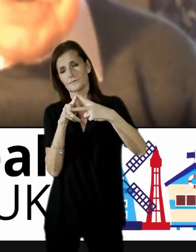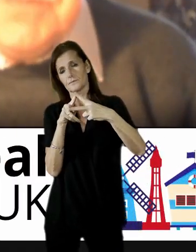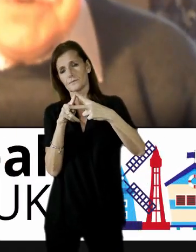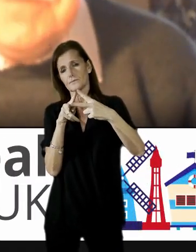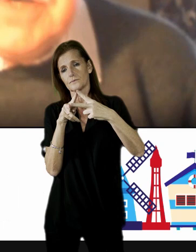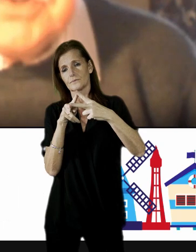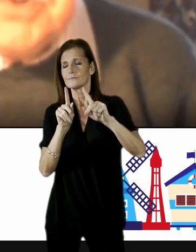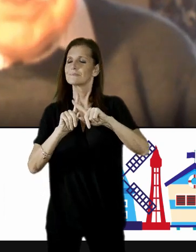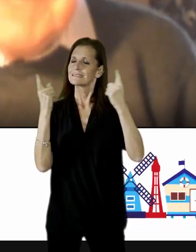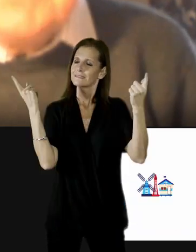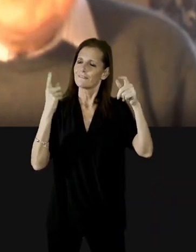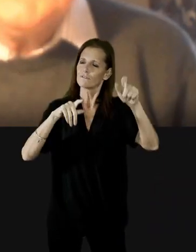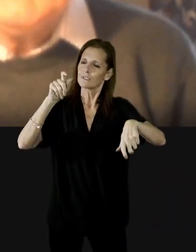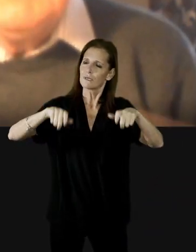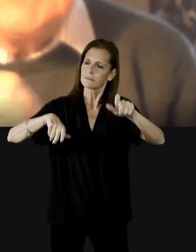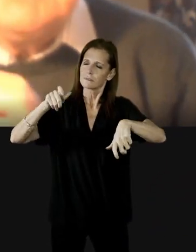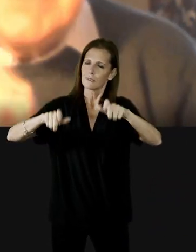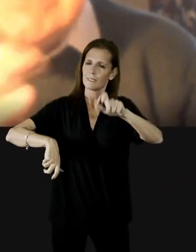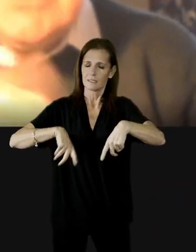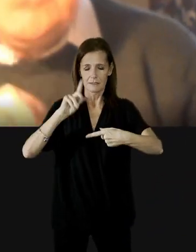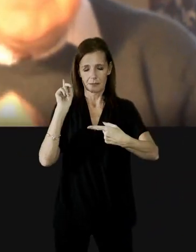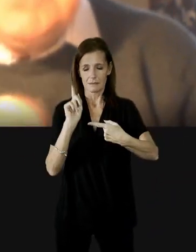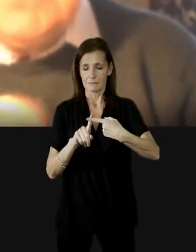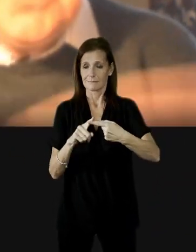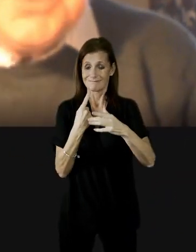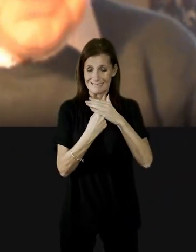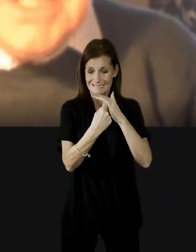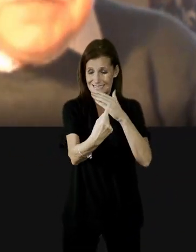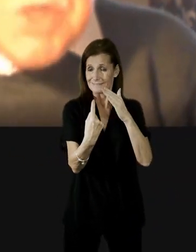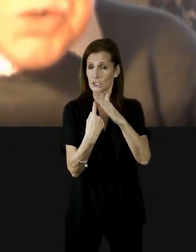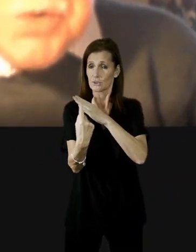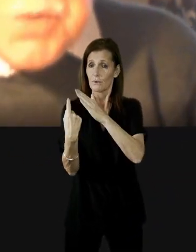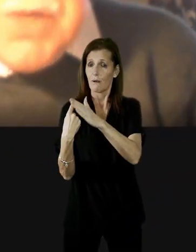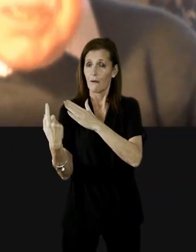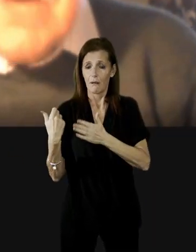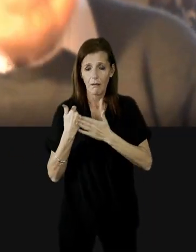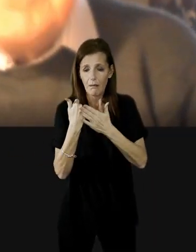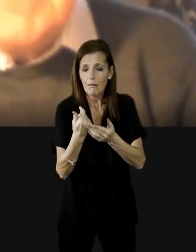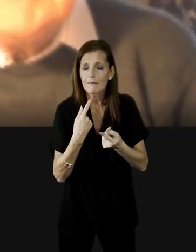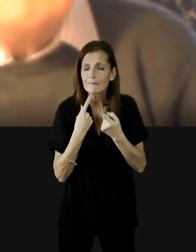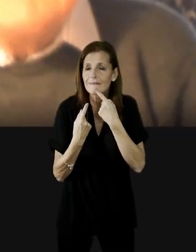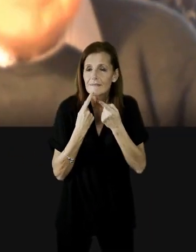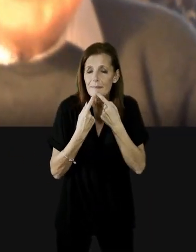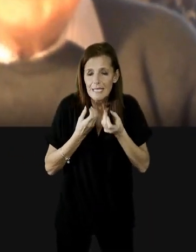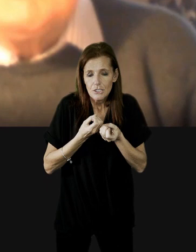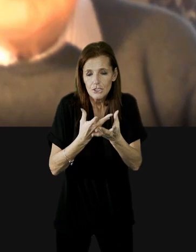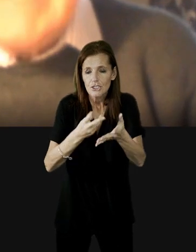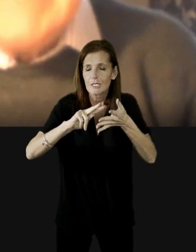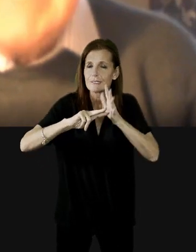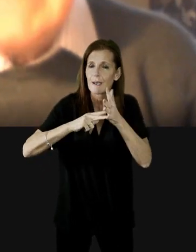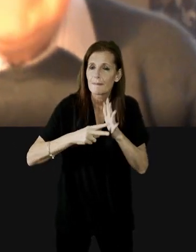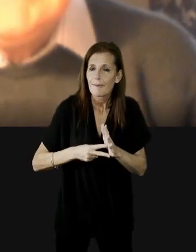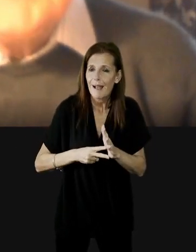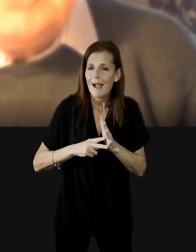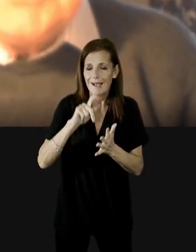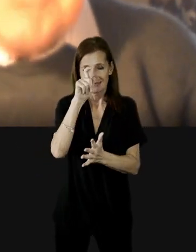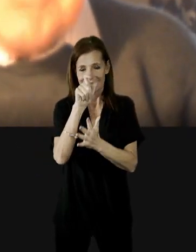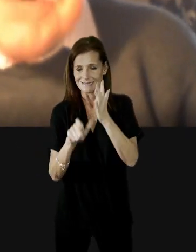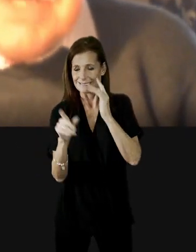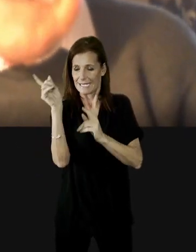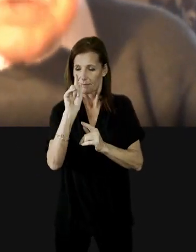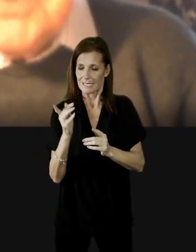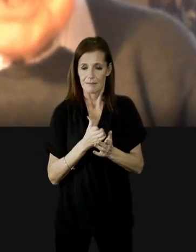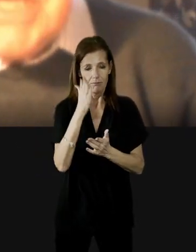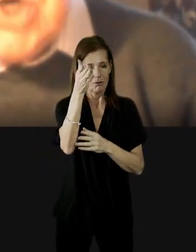two types of customer effectively. We talk to individuals where we help provide information and planning to help